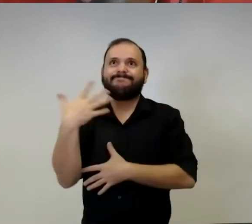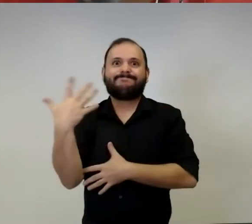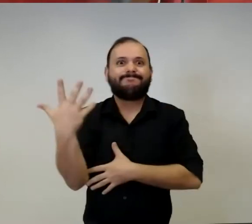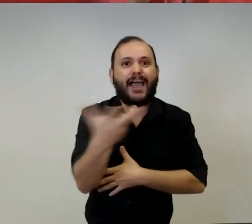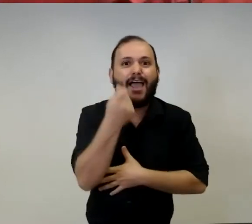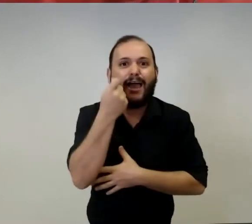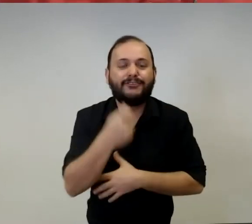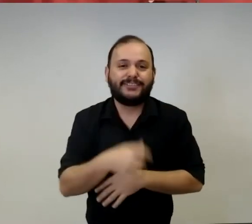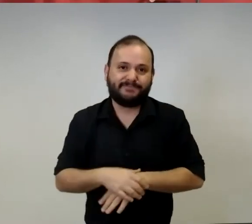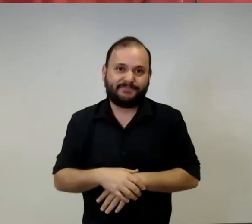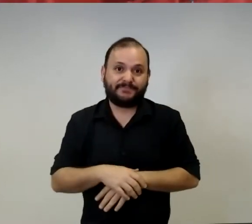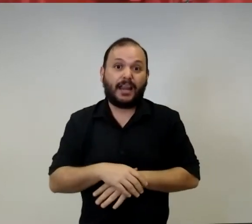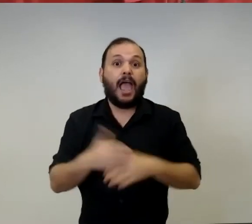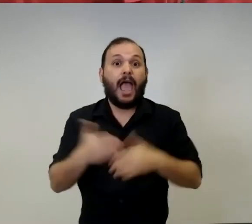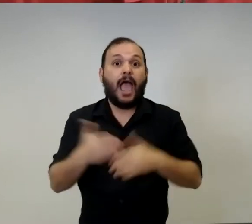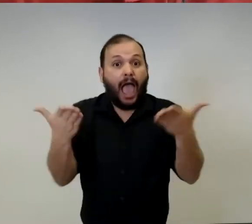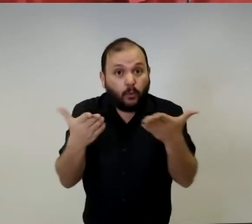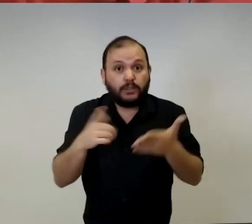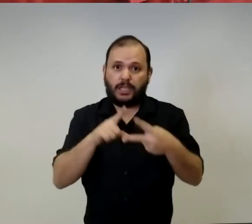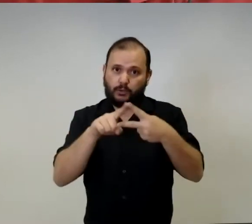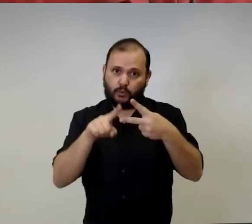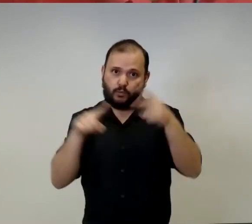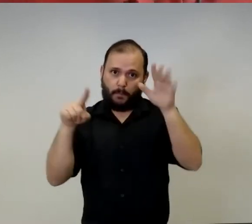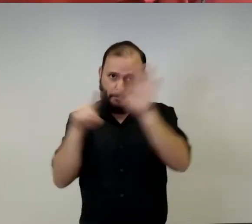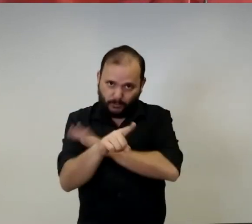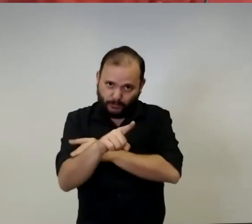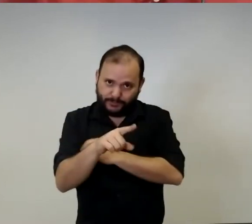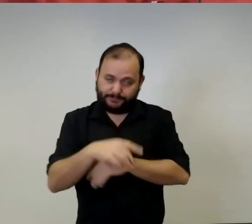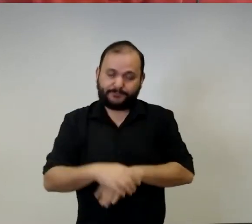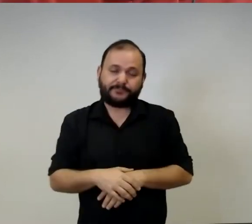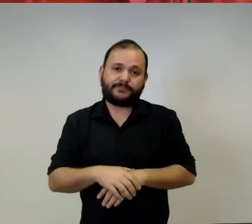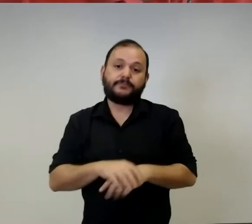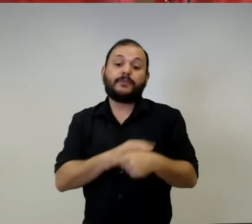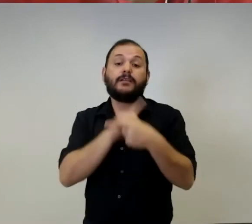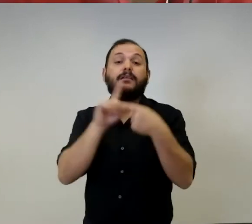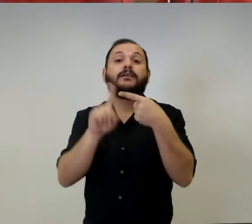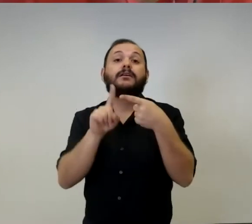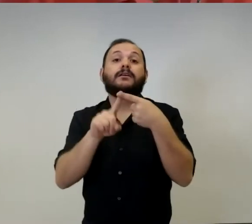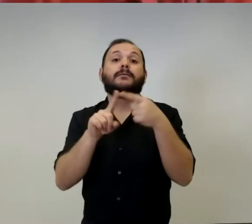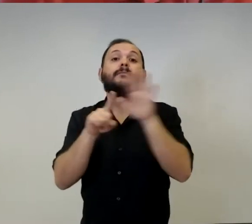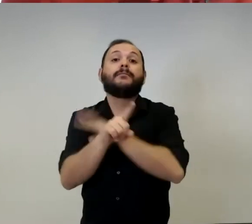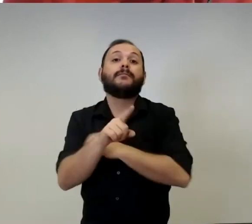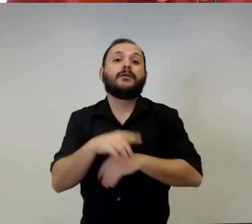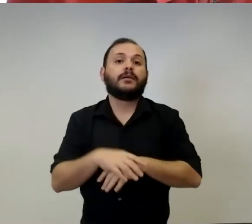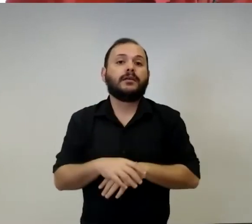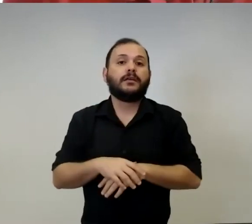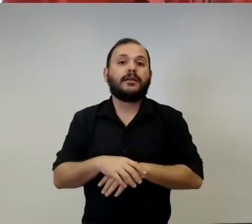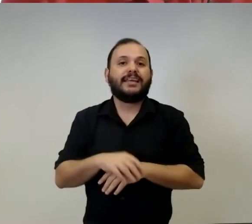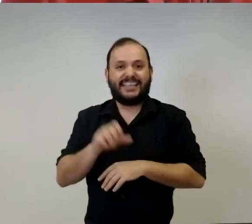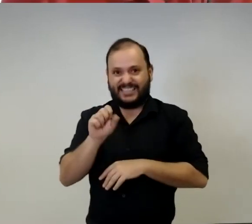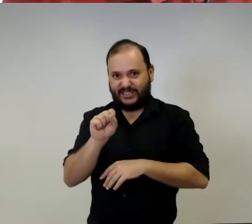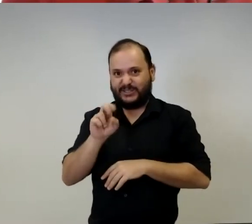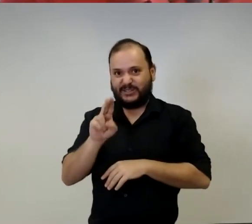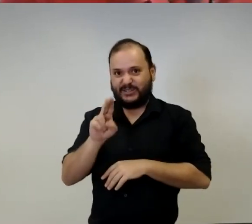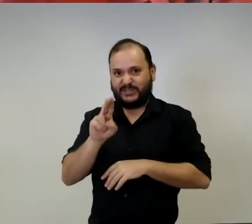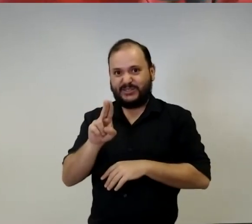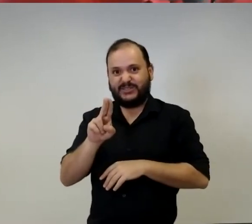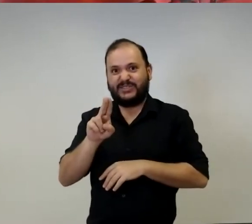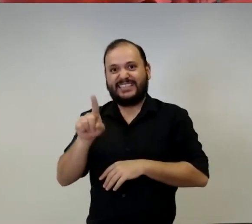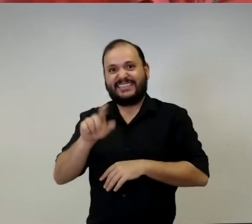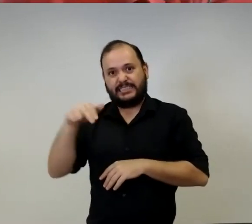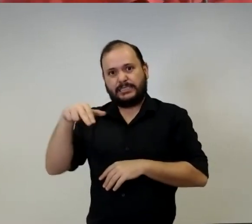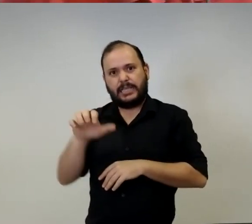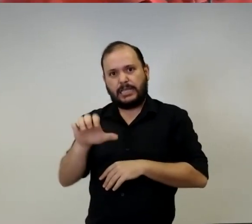for now, we have 2 questions for you. The first question is by Suzanne Lima. She's asking